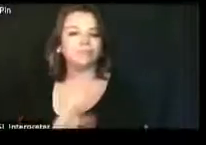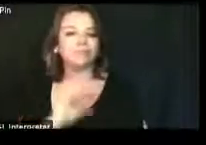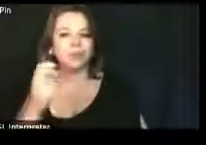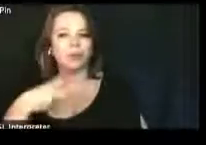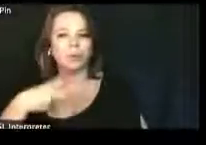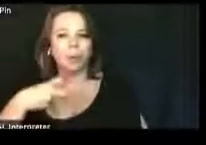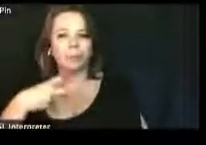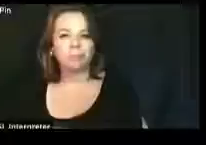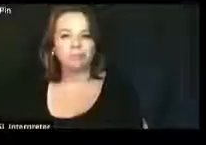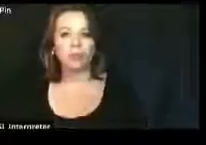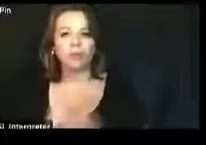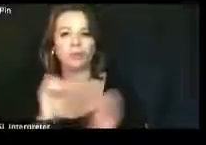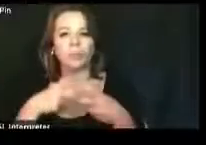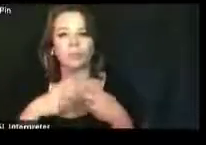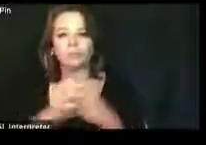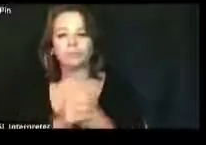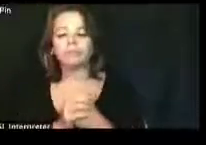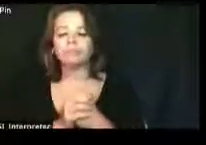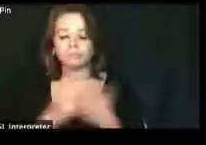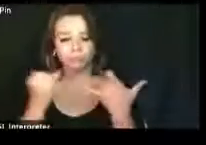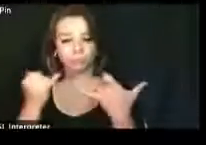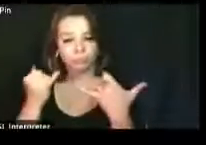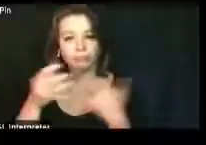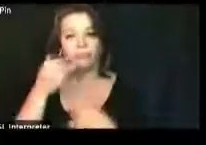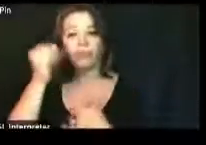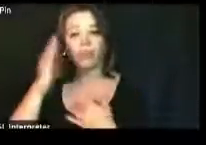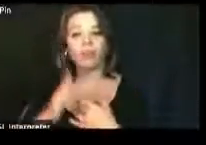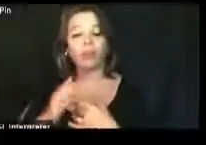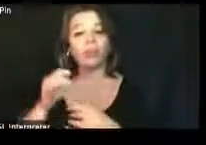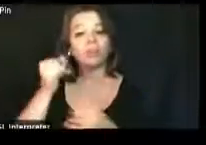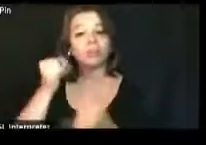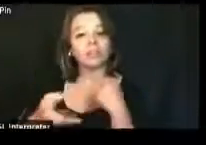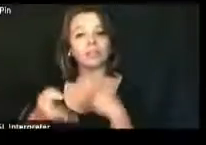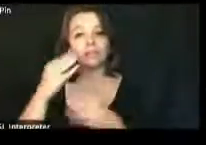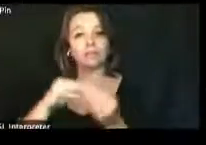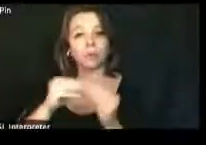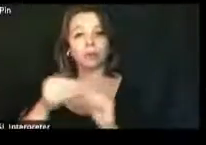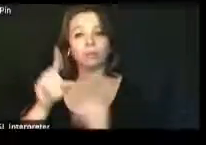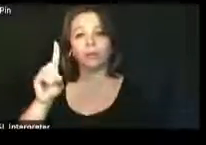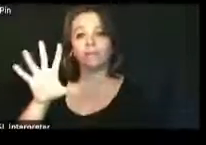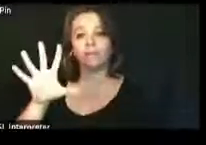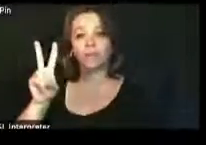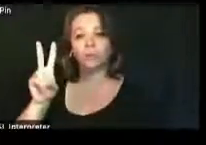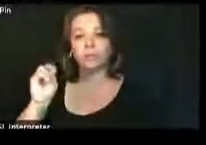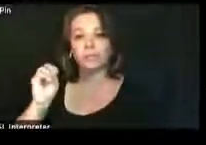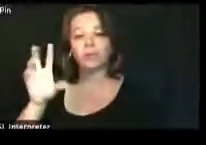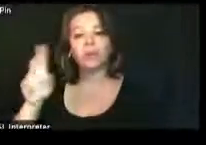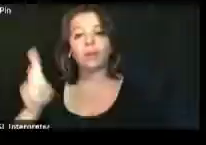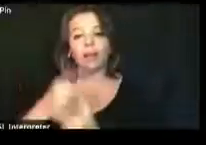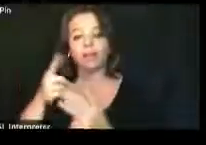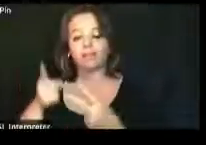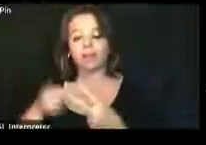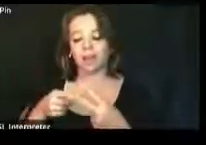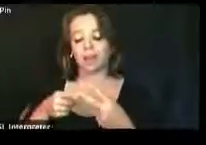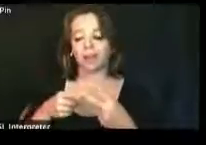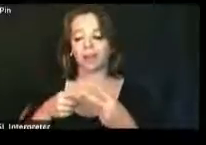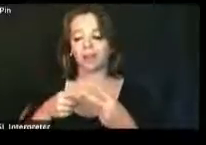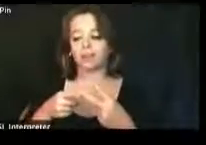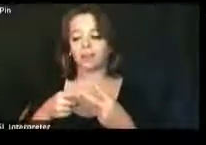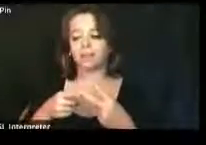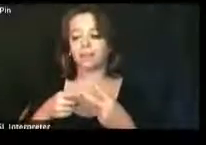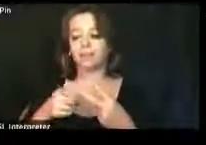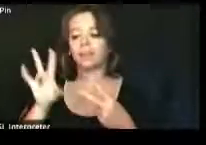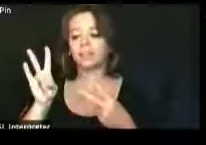Right now, we will have a caller with the last 41520. And then up next will be caller